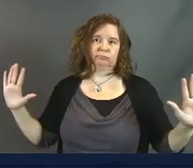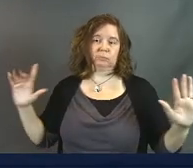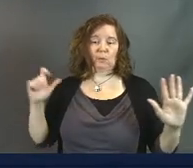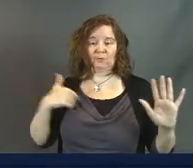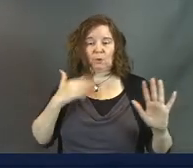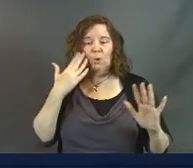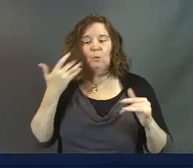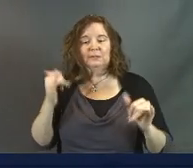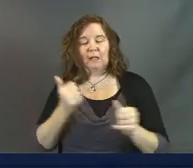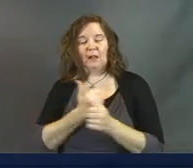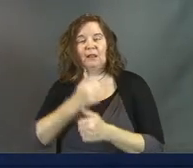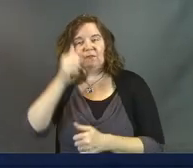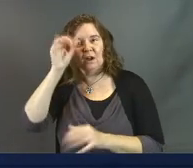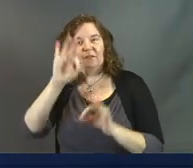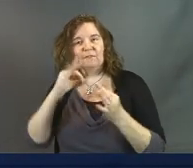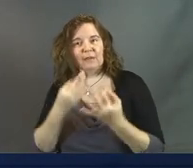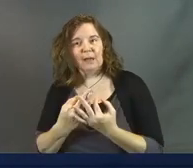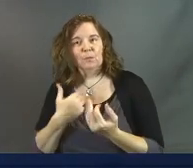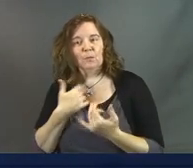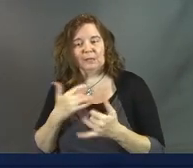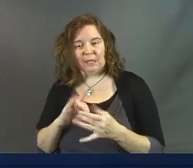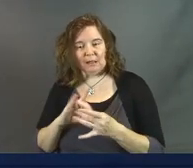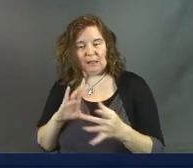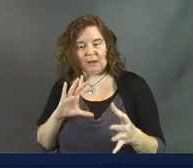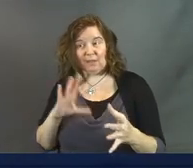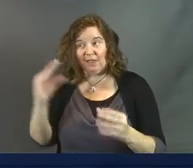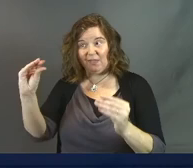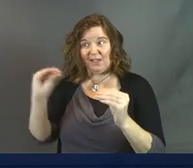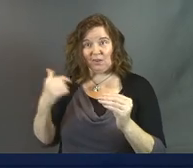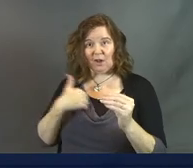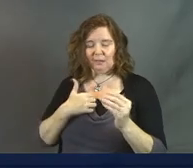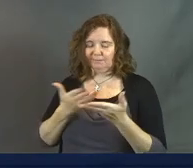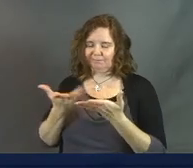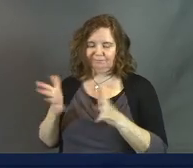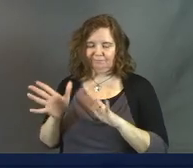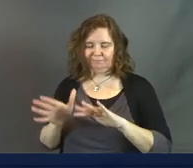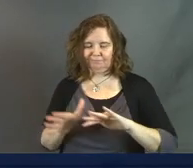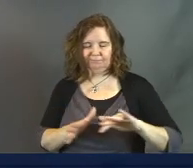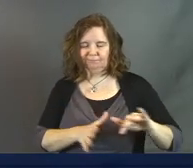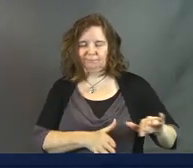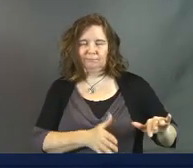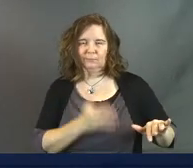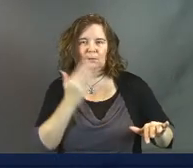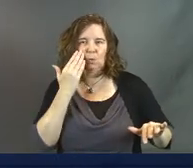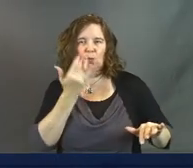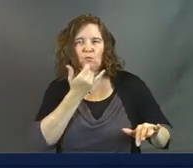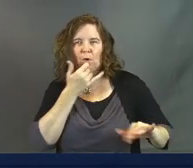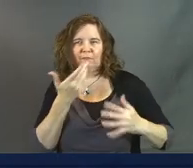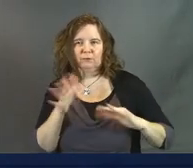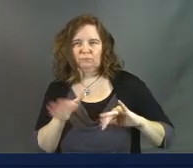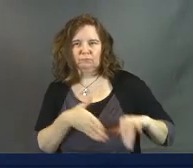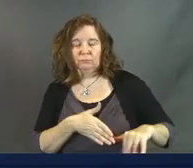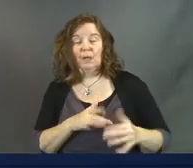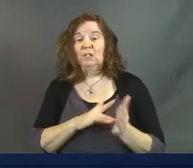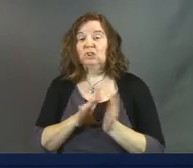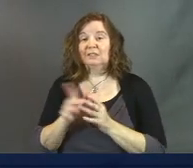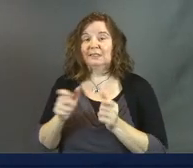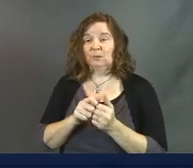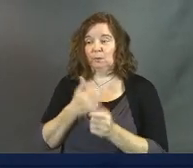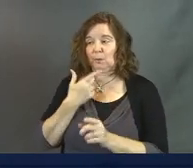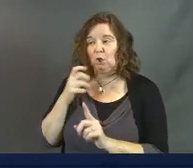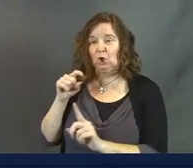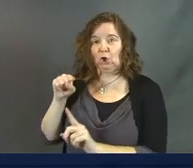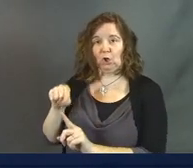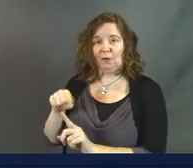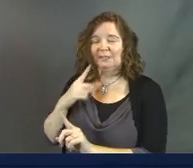that we can still love our families. And we can let some stuff that they taught us just be wrong. And Jesus deals with that with